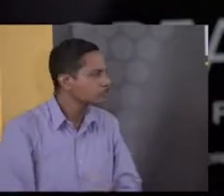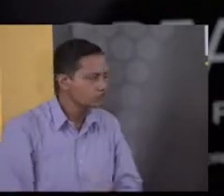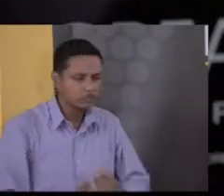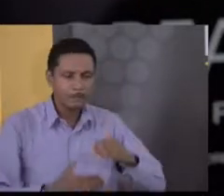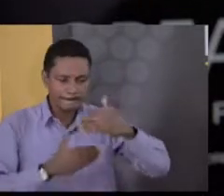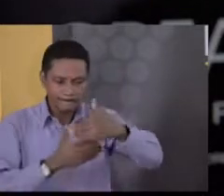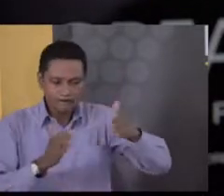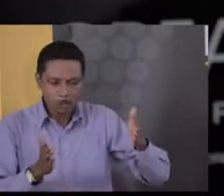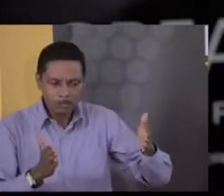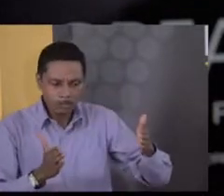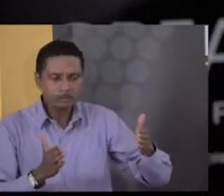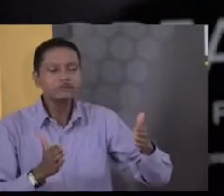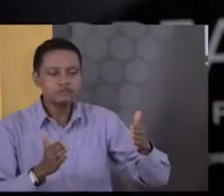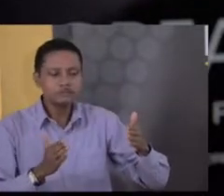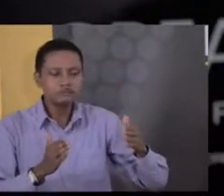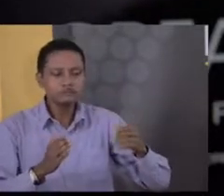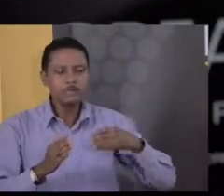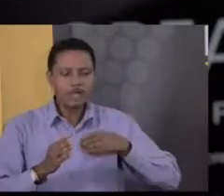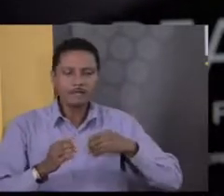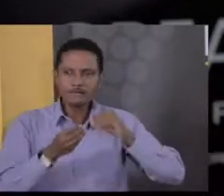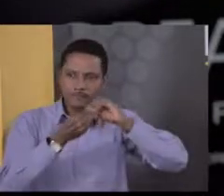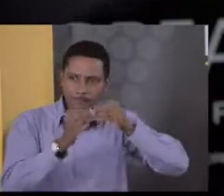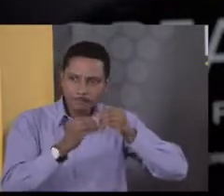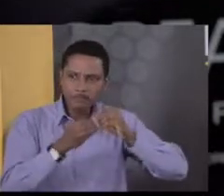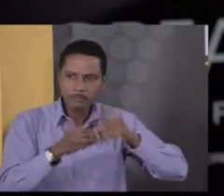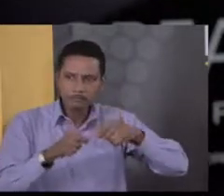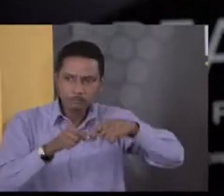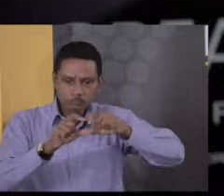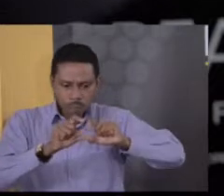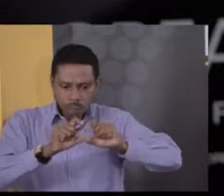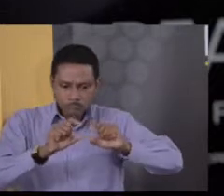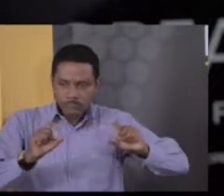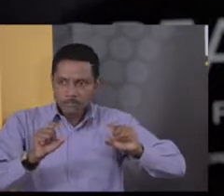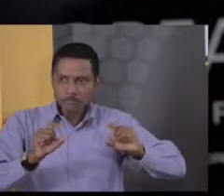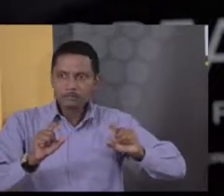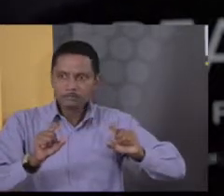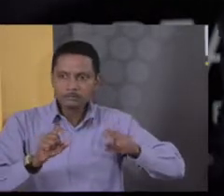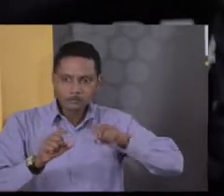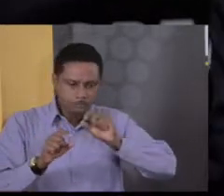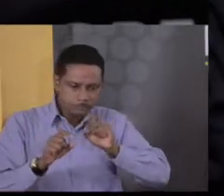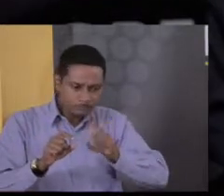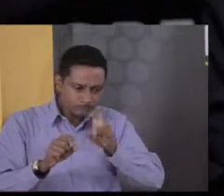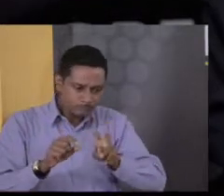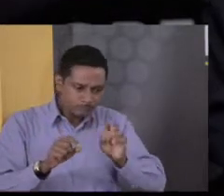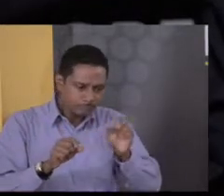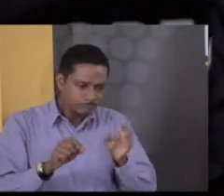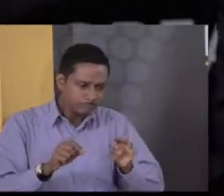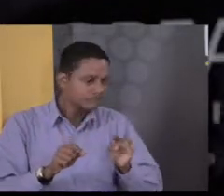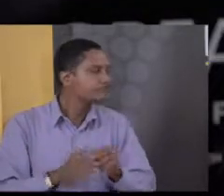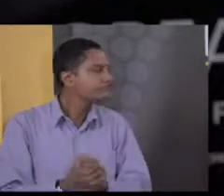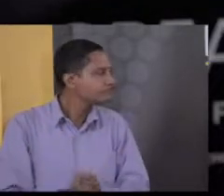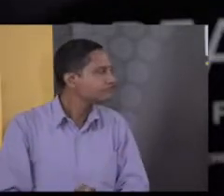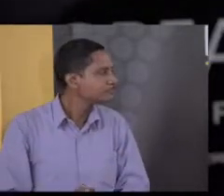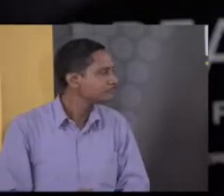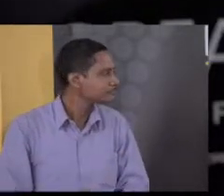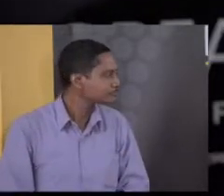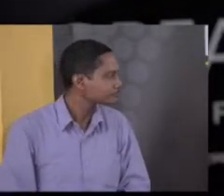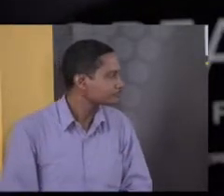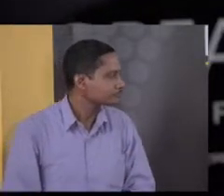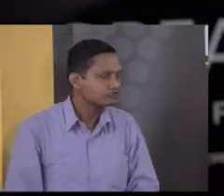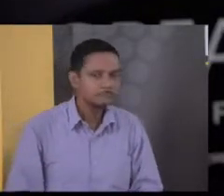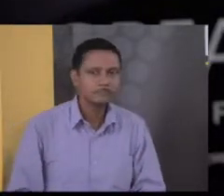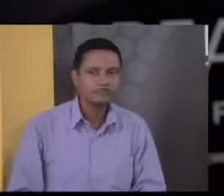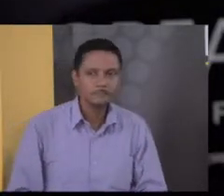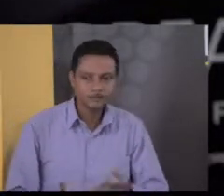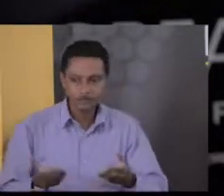machine 24/7, you still have to ensure, this is what, you know, my brand, this is what I'm trying to, you know,